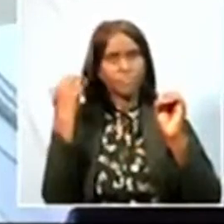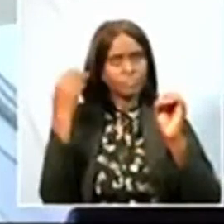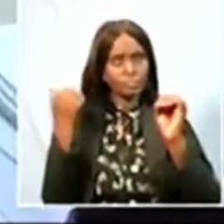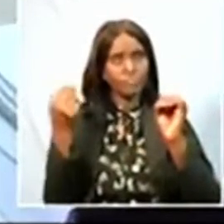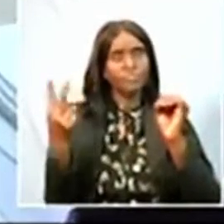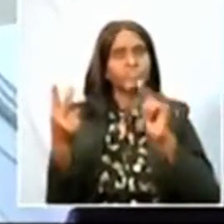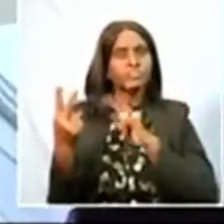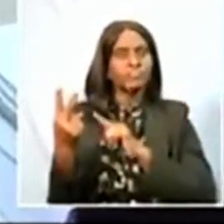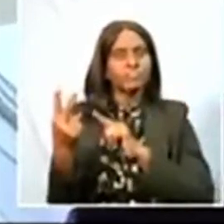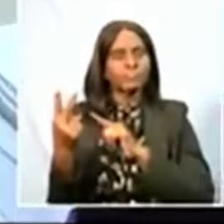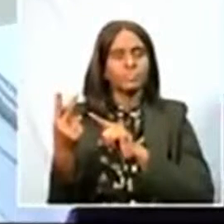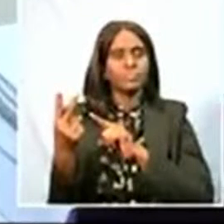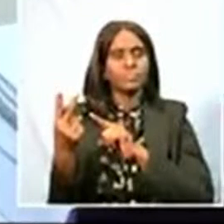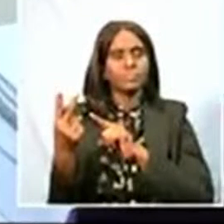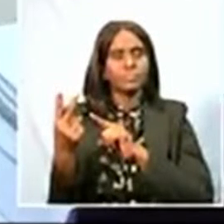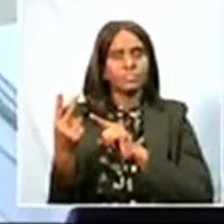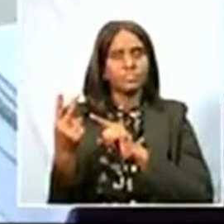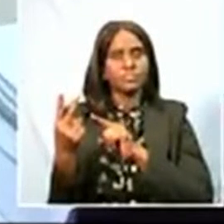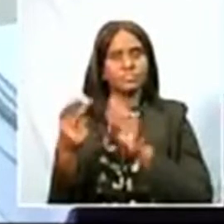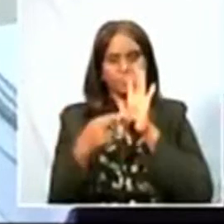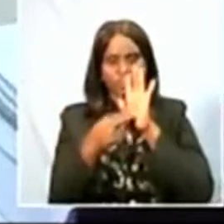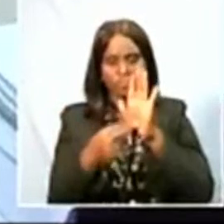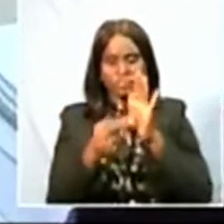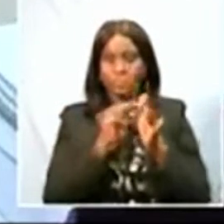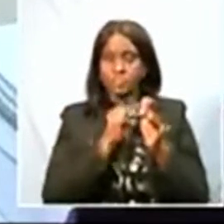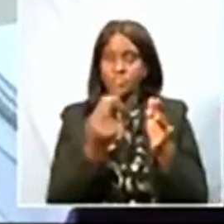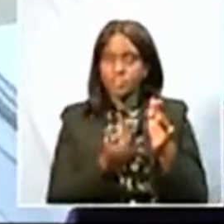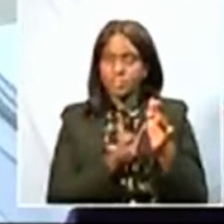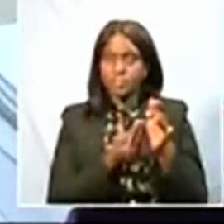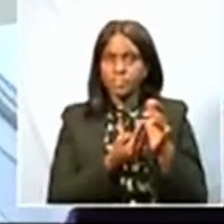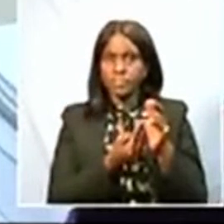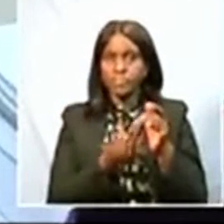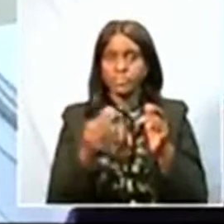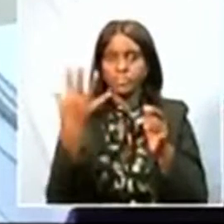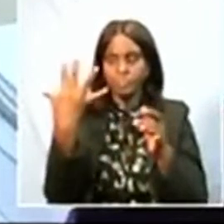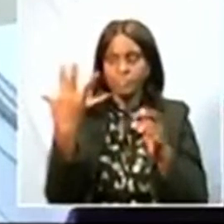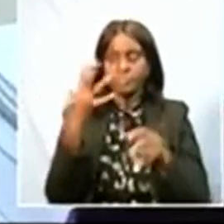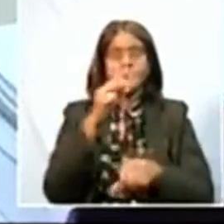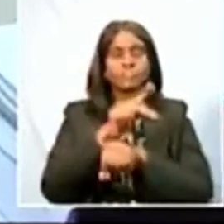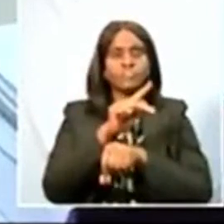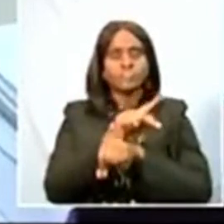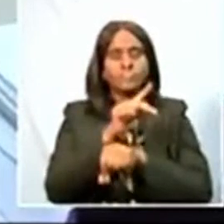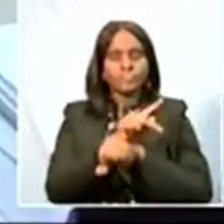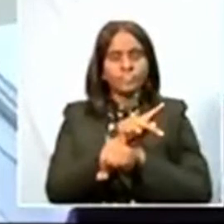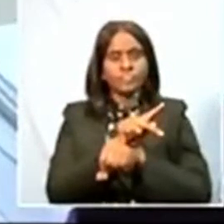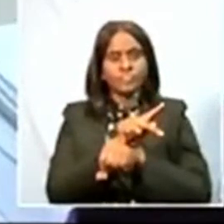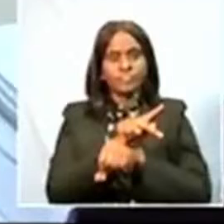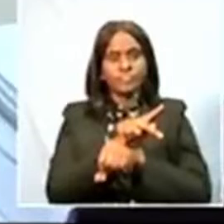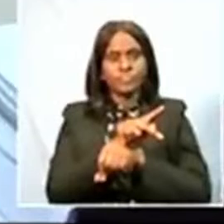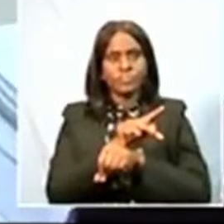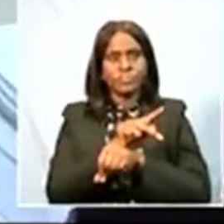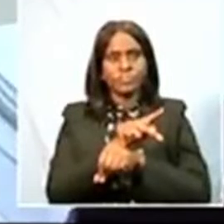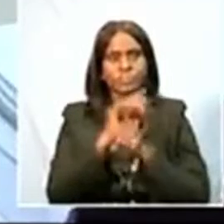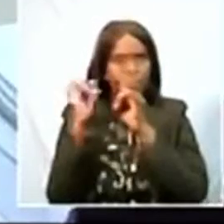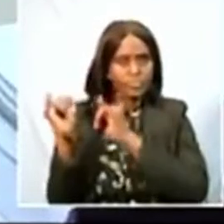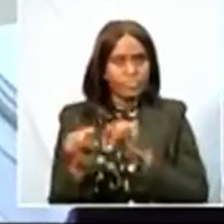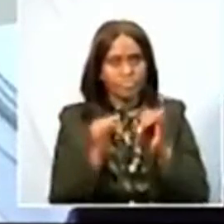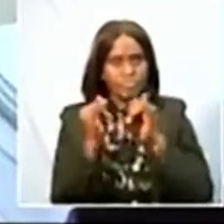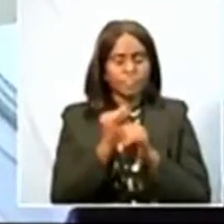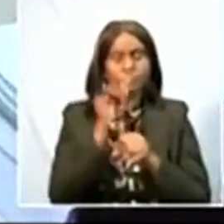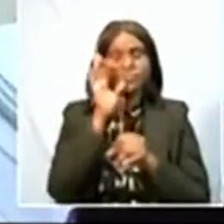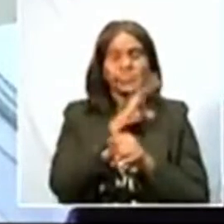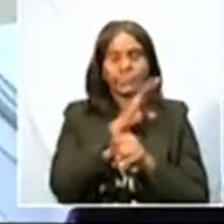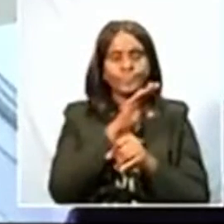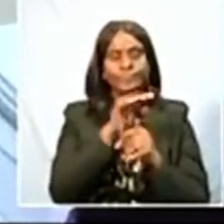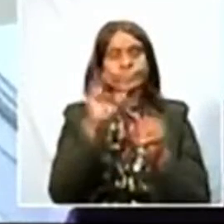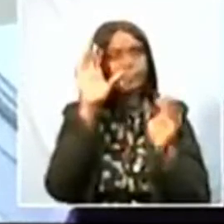2. Would you show us the 5 projects, the implemented ones,